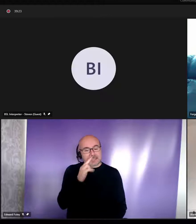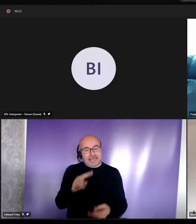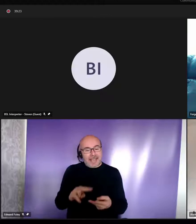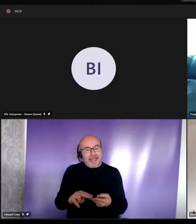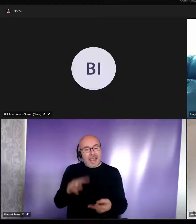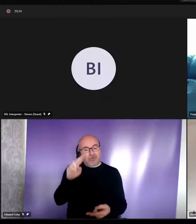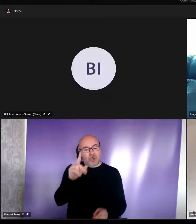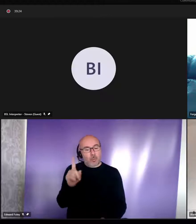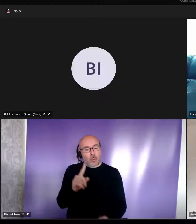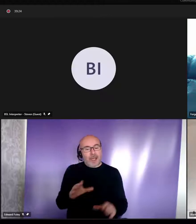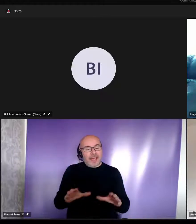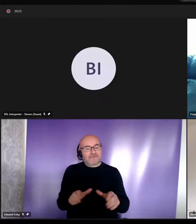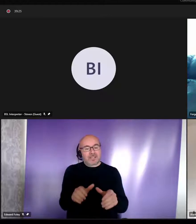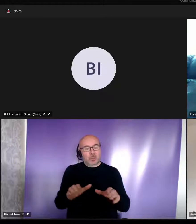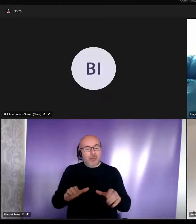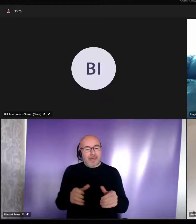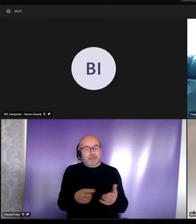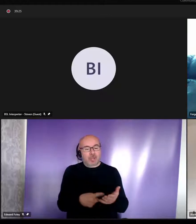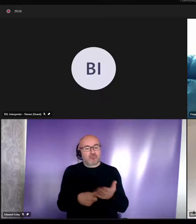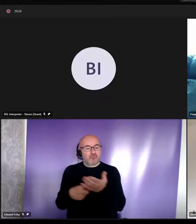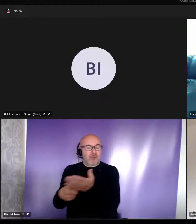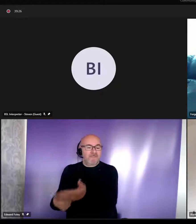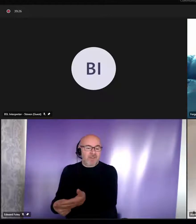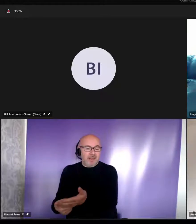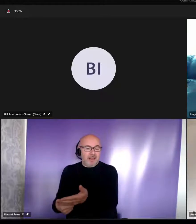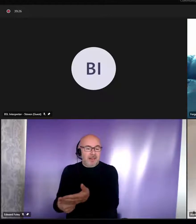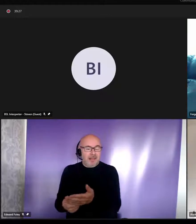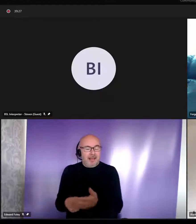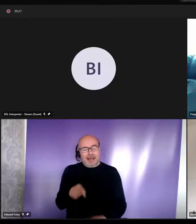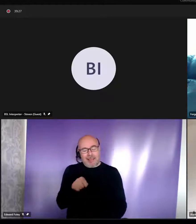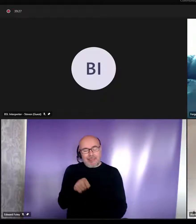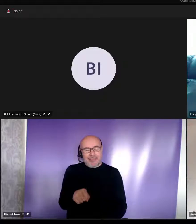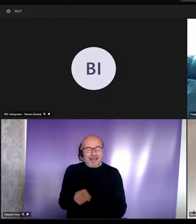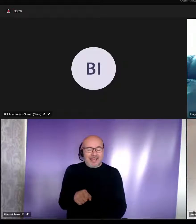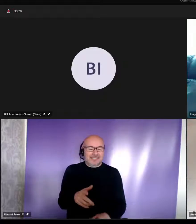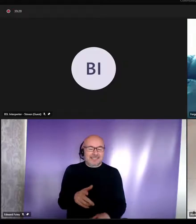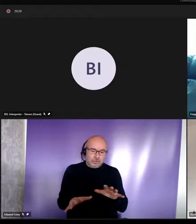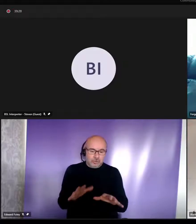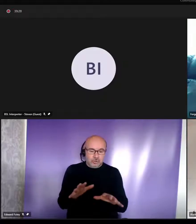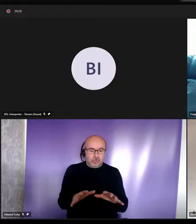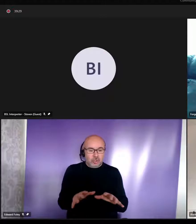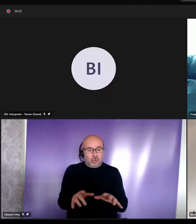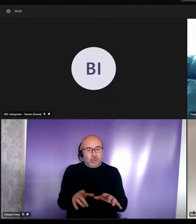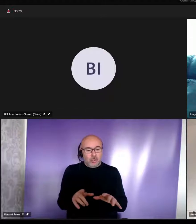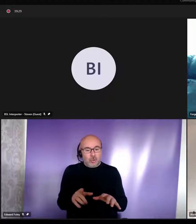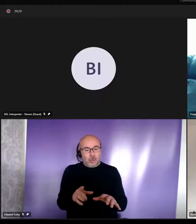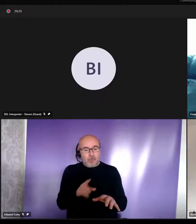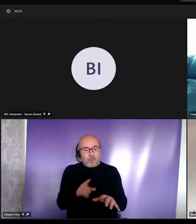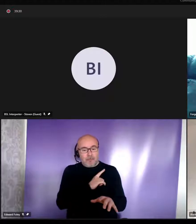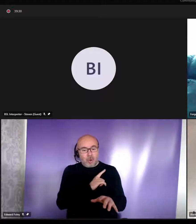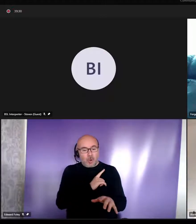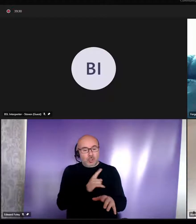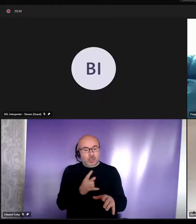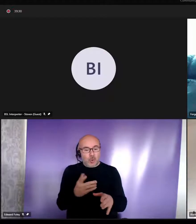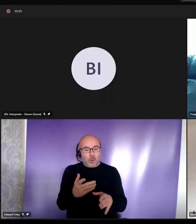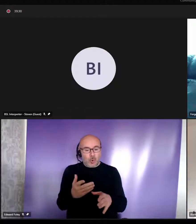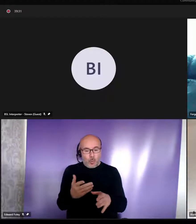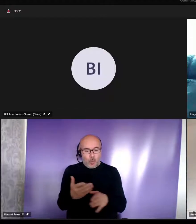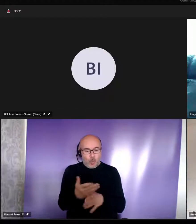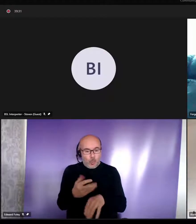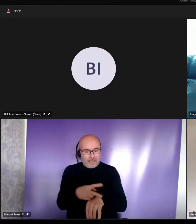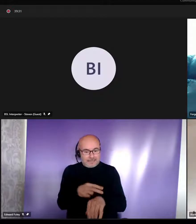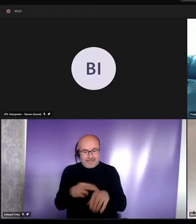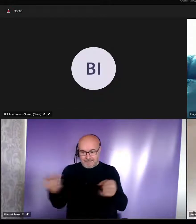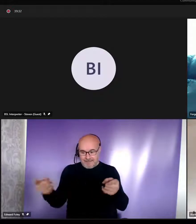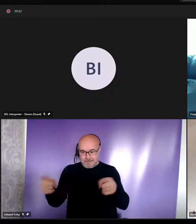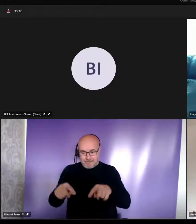physiotherapy referrals, and that's probably in line with, again, where we are in terms of work compared to last year, and